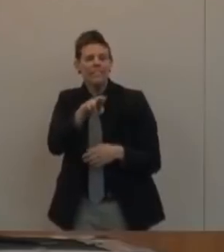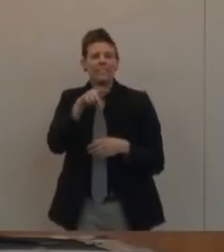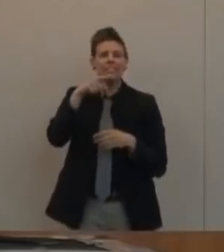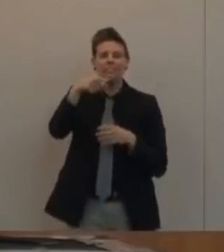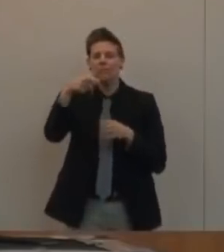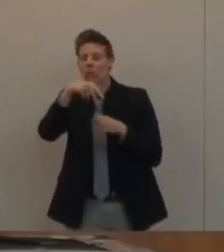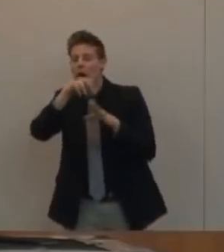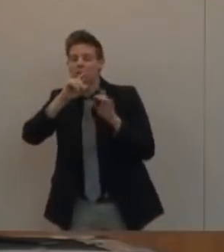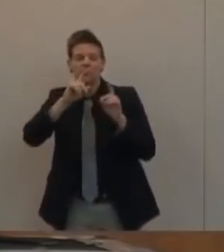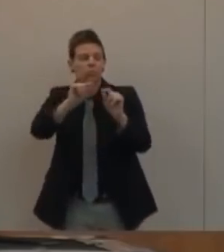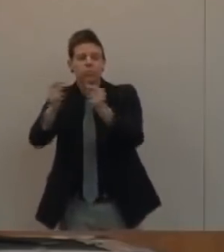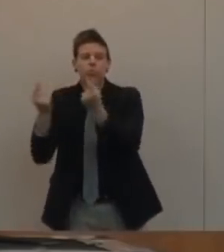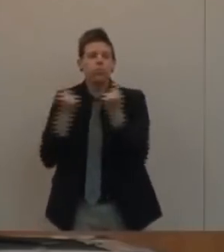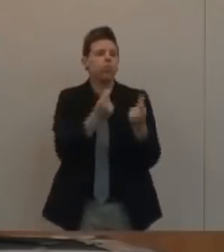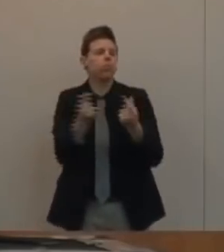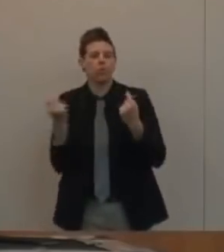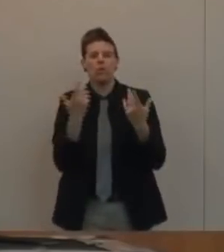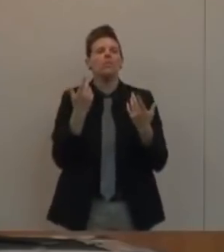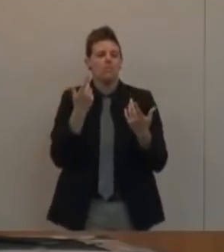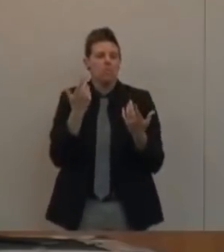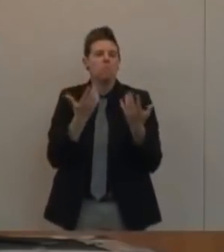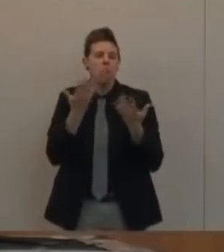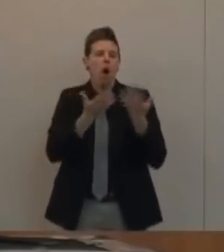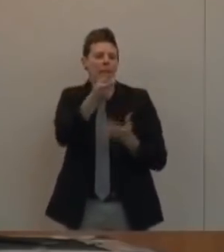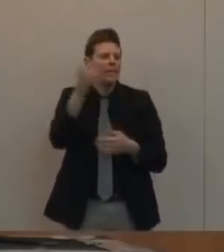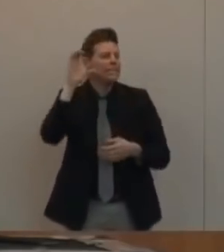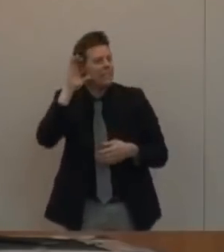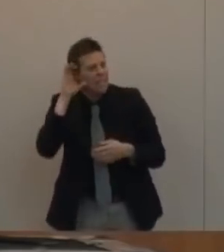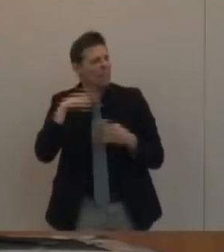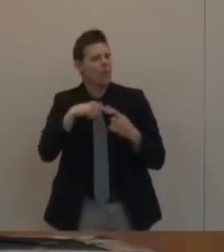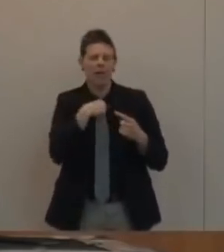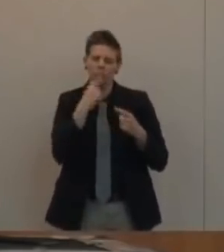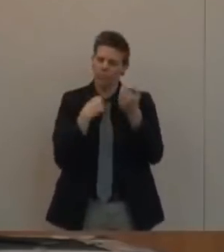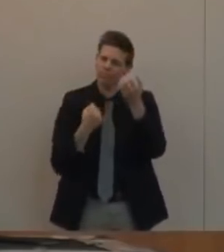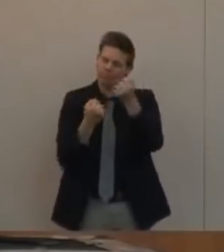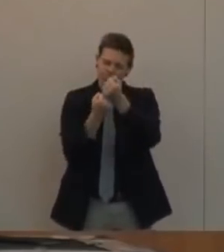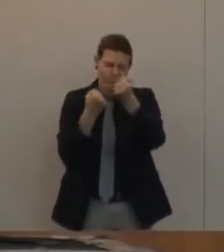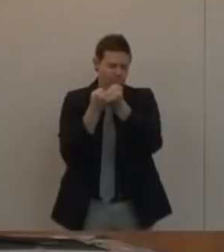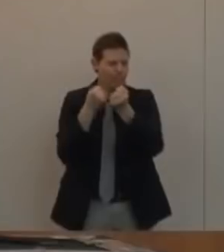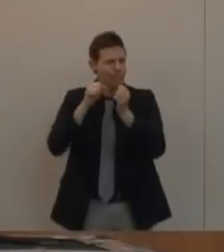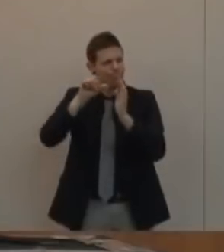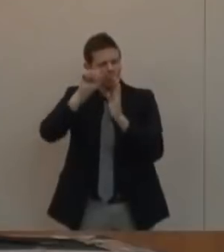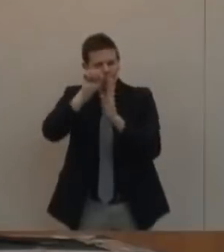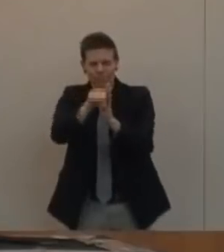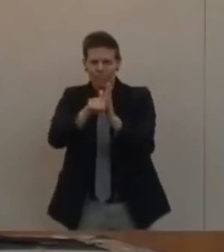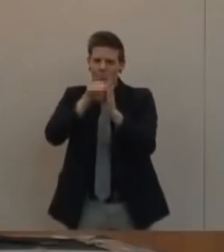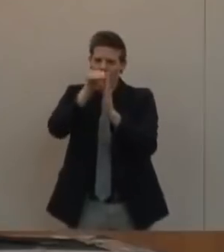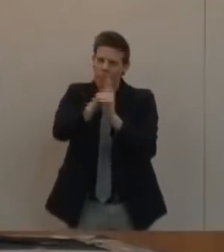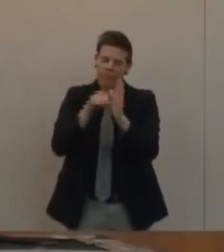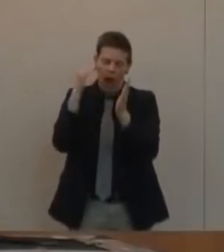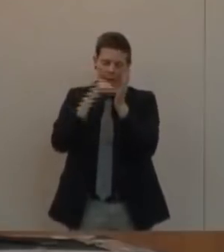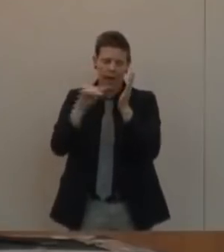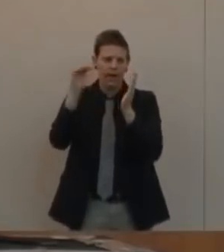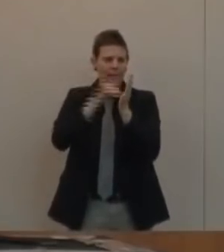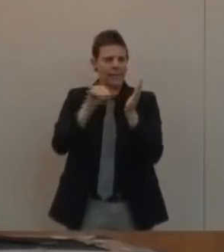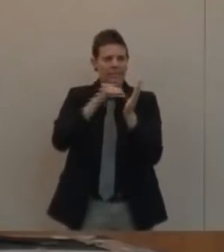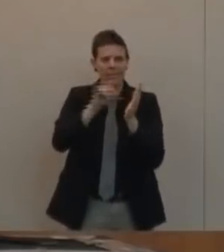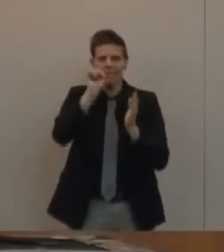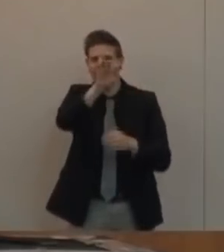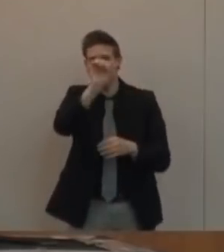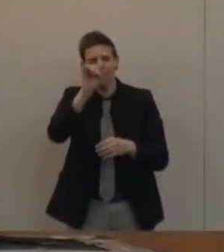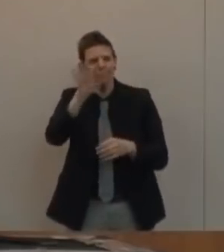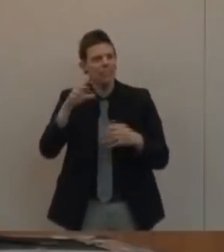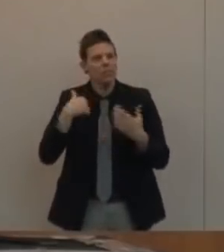from us, and we're going to keep making the case, because we don't want to continue to put these restrictive orders